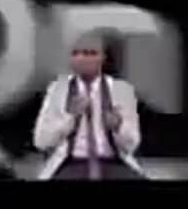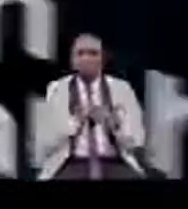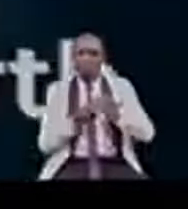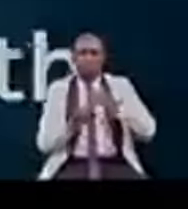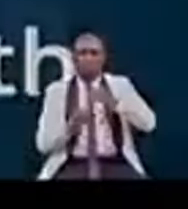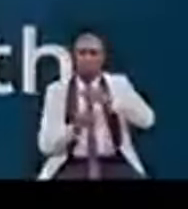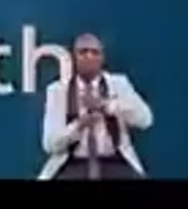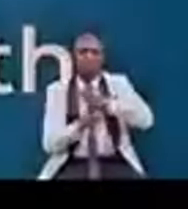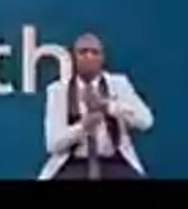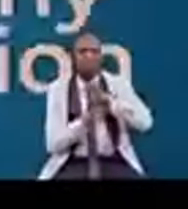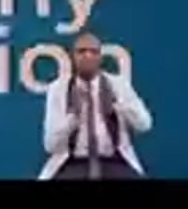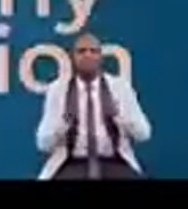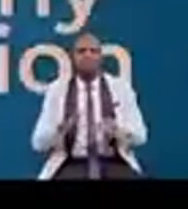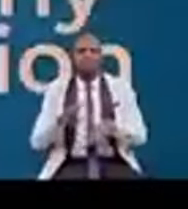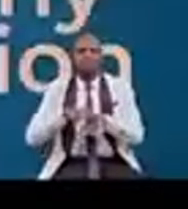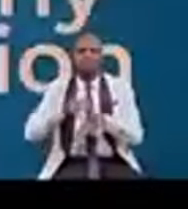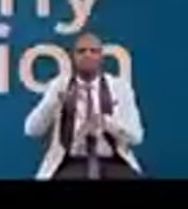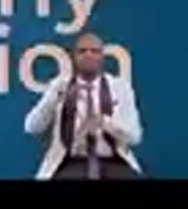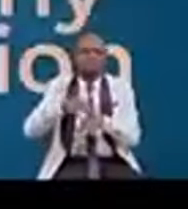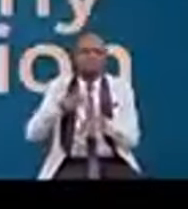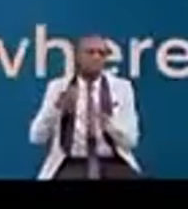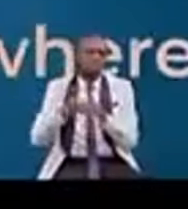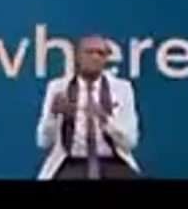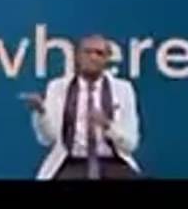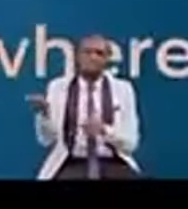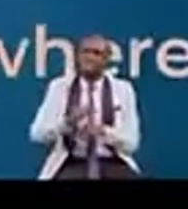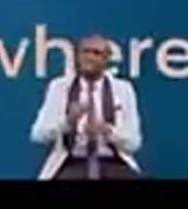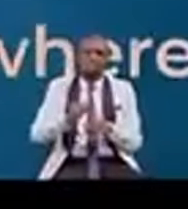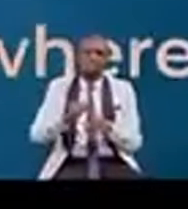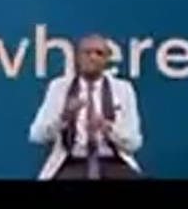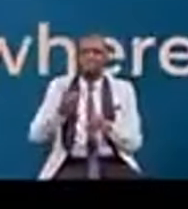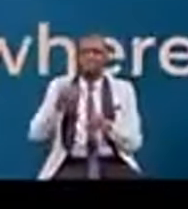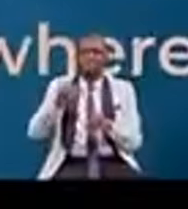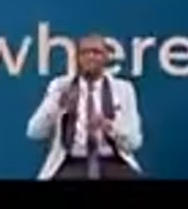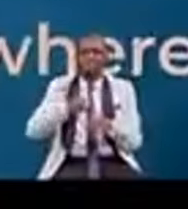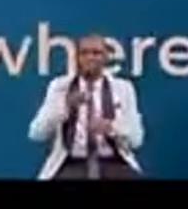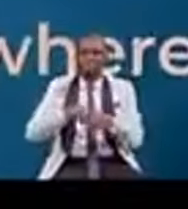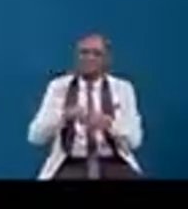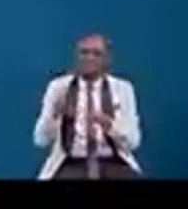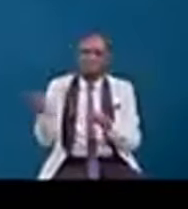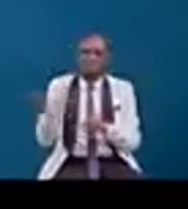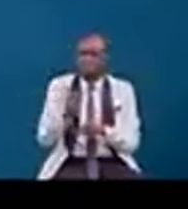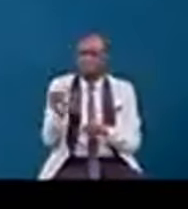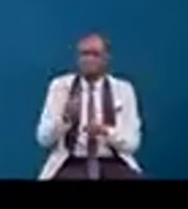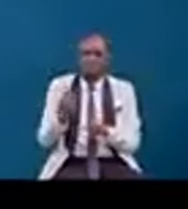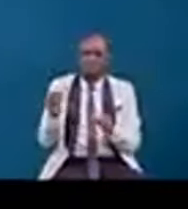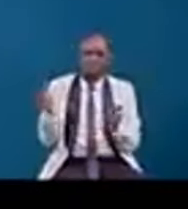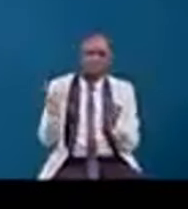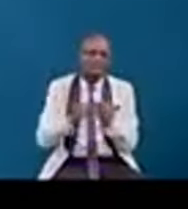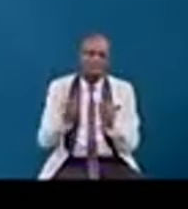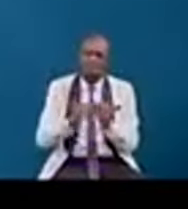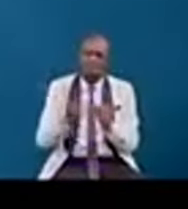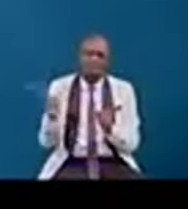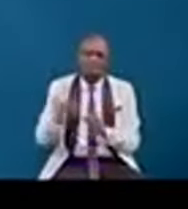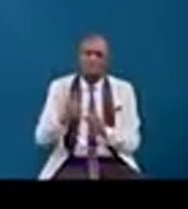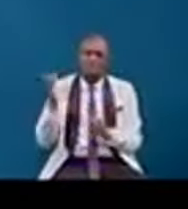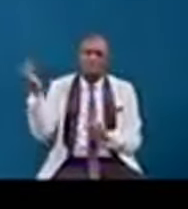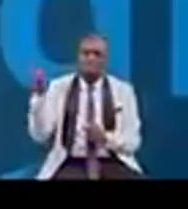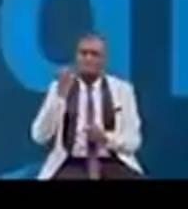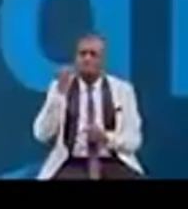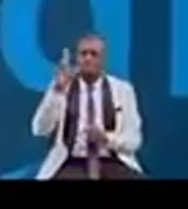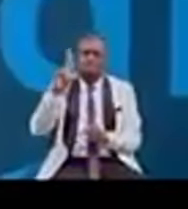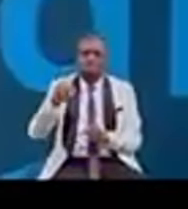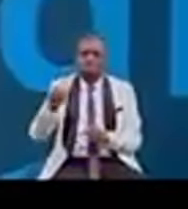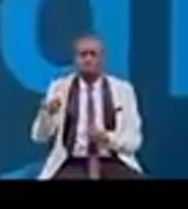working, studying, going to school, having education, the normal thing. But they do not think about